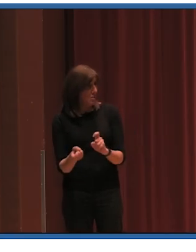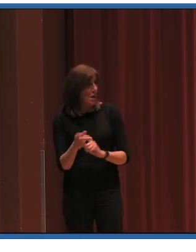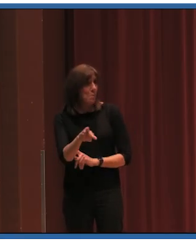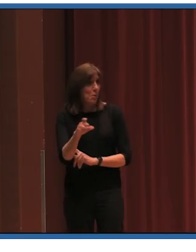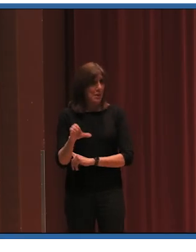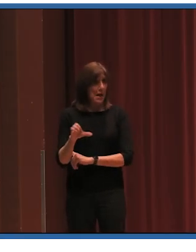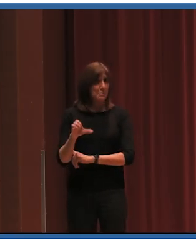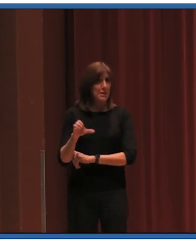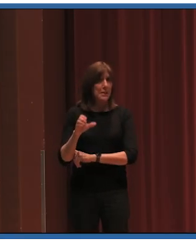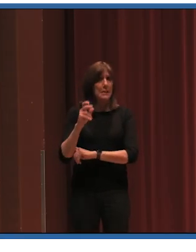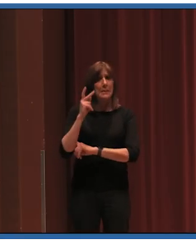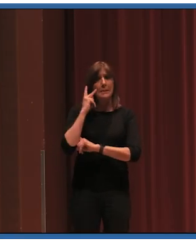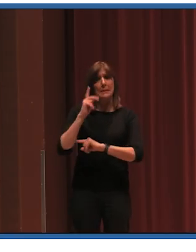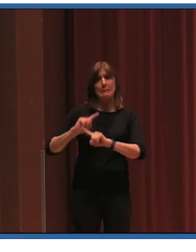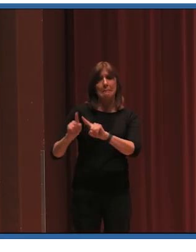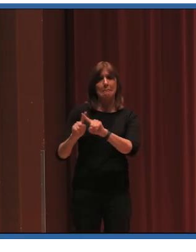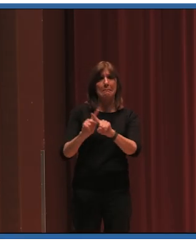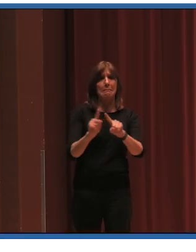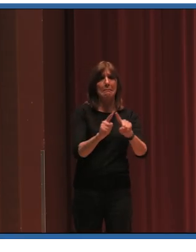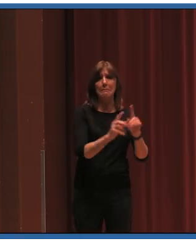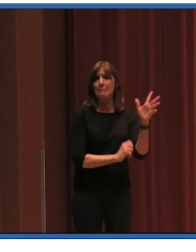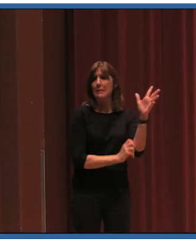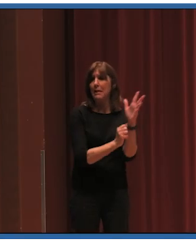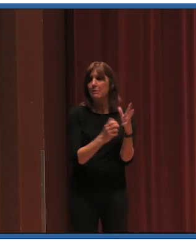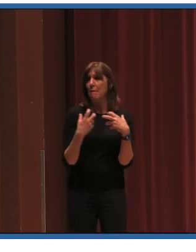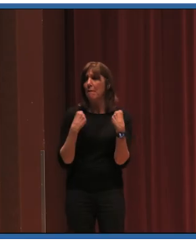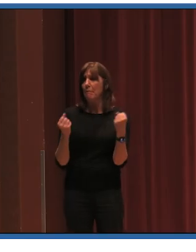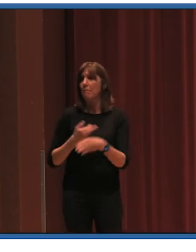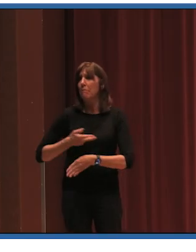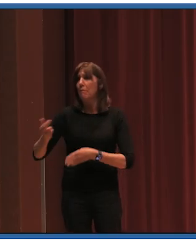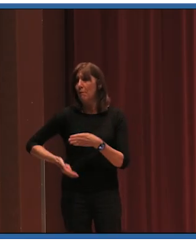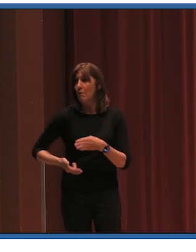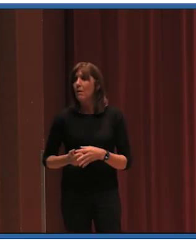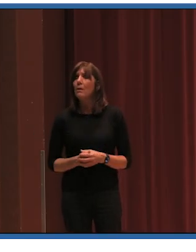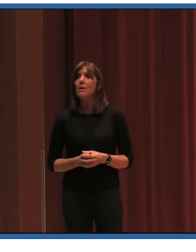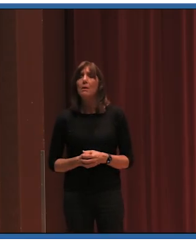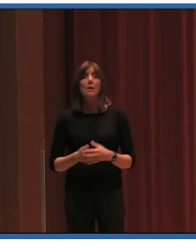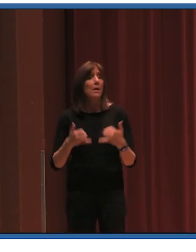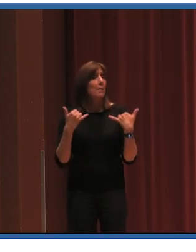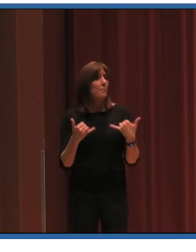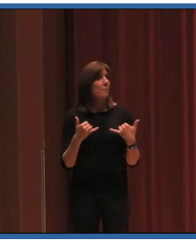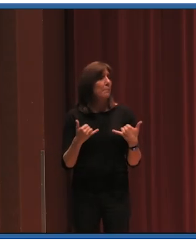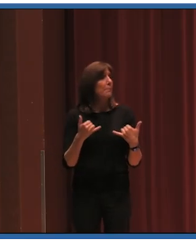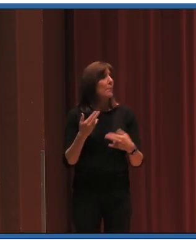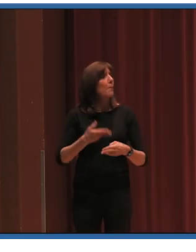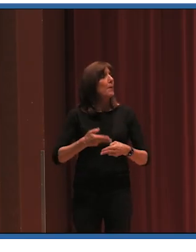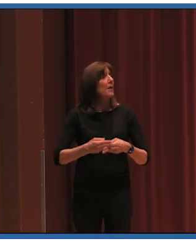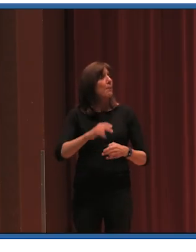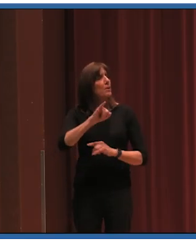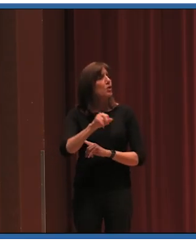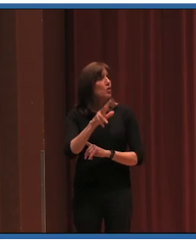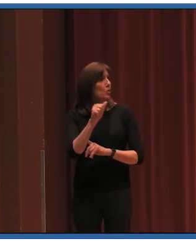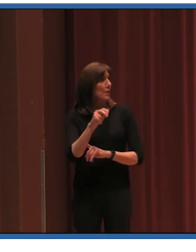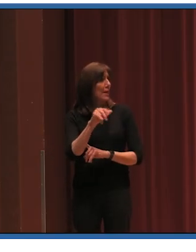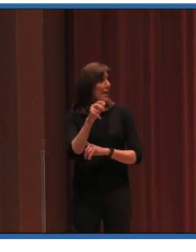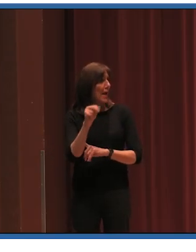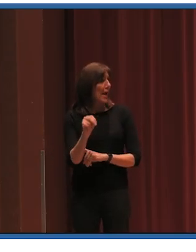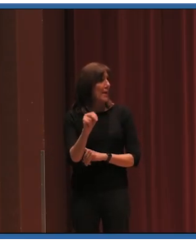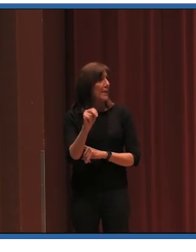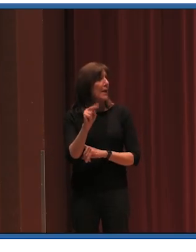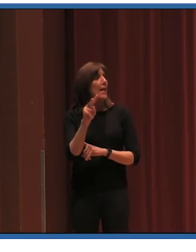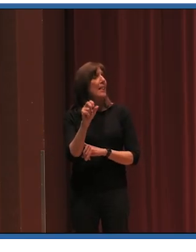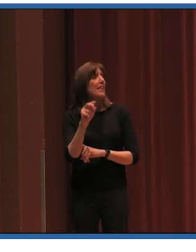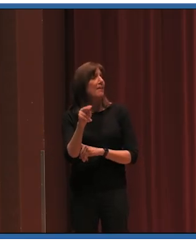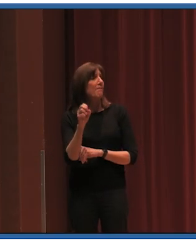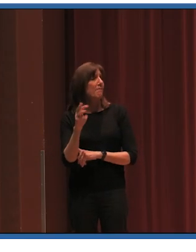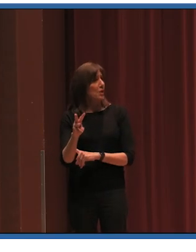to see some different cancer-related health outcomes. My name is Julianne Van Loo, and I have the very distinct honor of